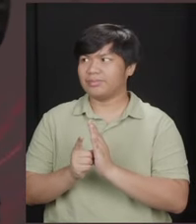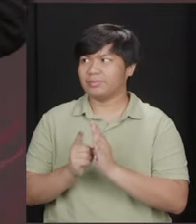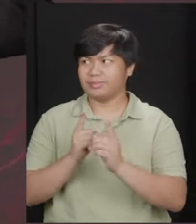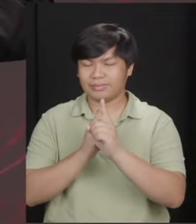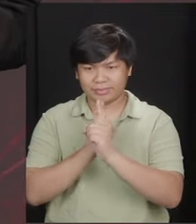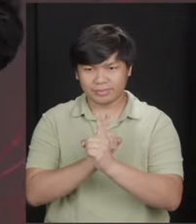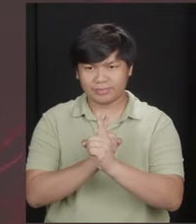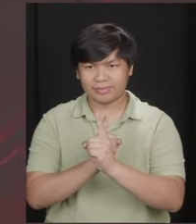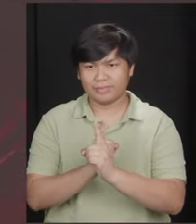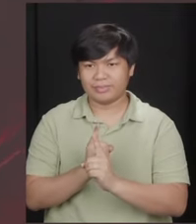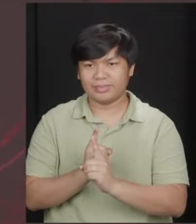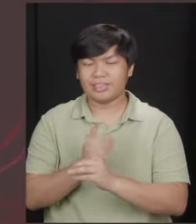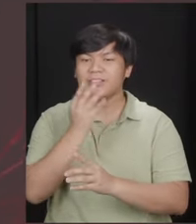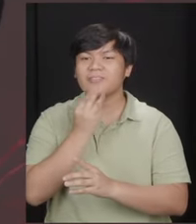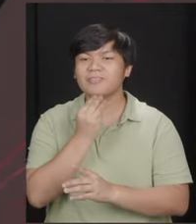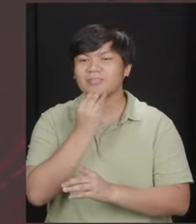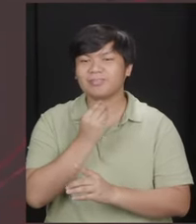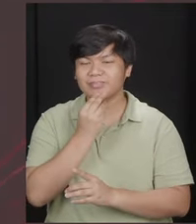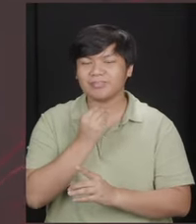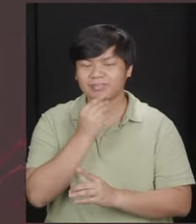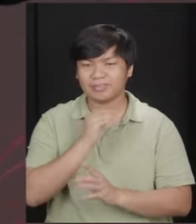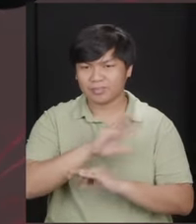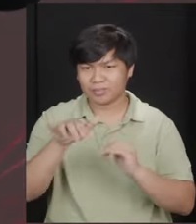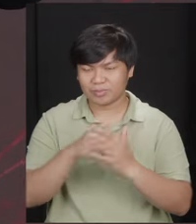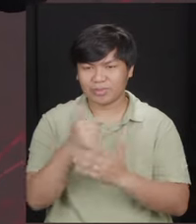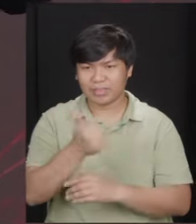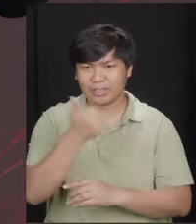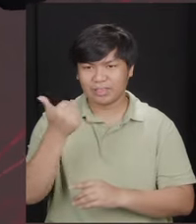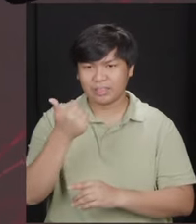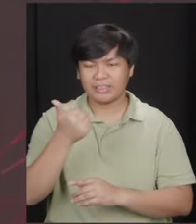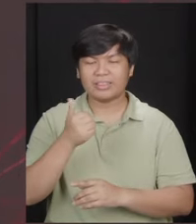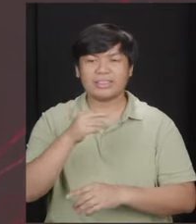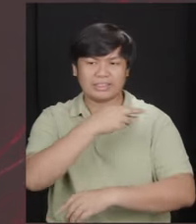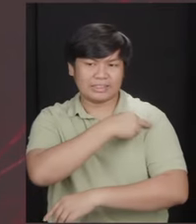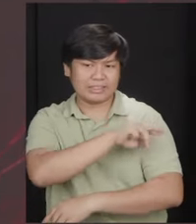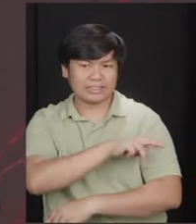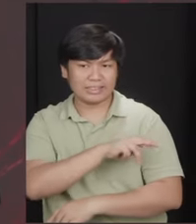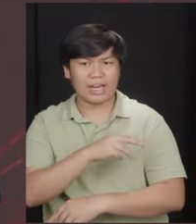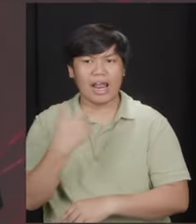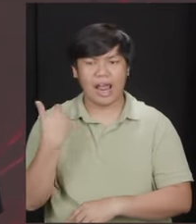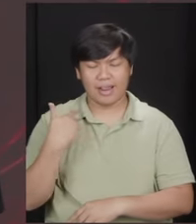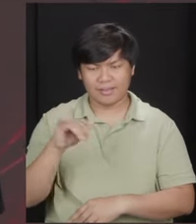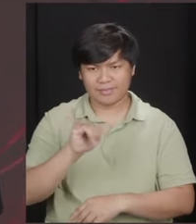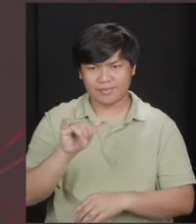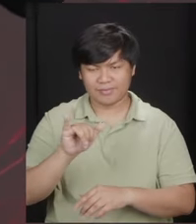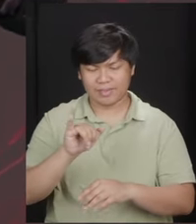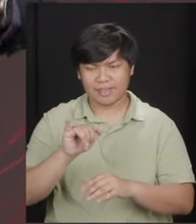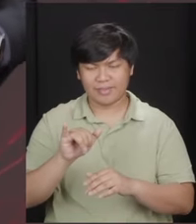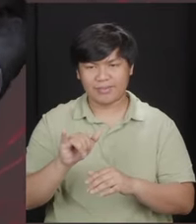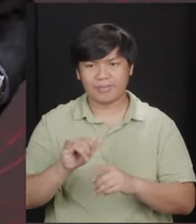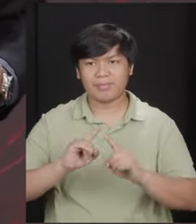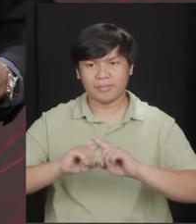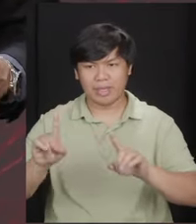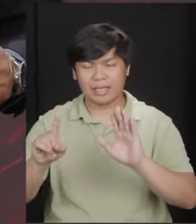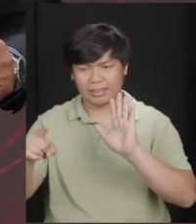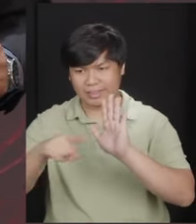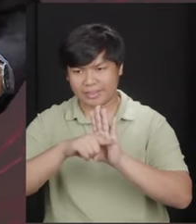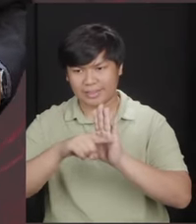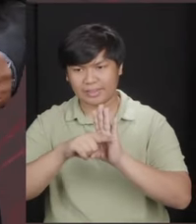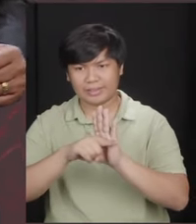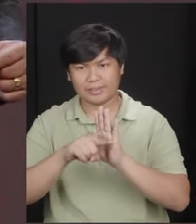Hinduism, Judaism, all other systems of religion, most of them have the same version in a